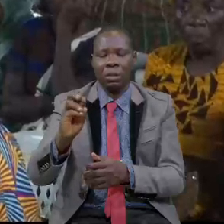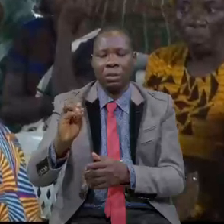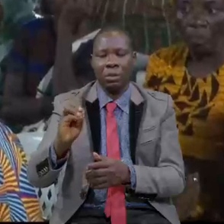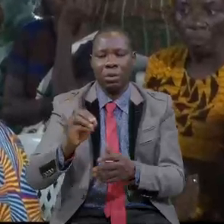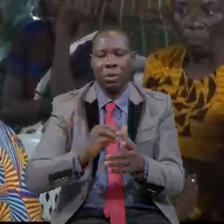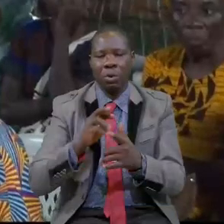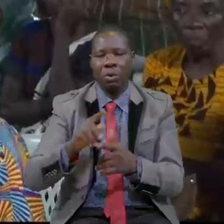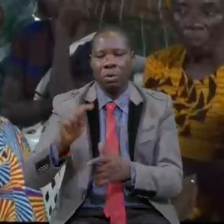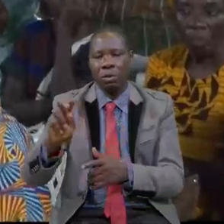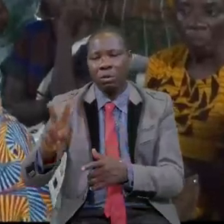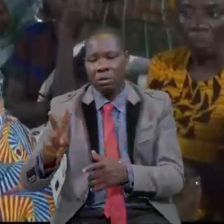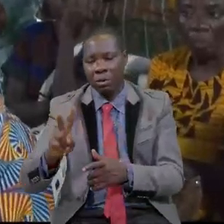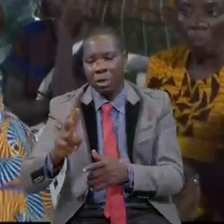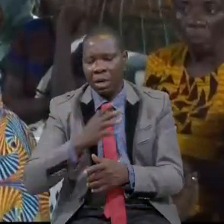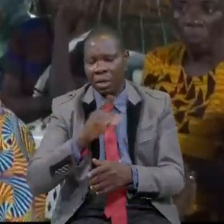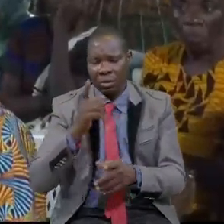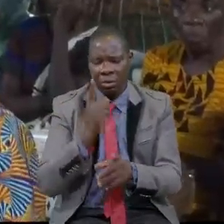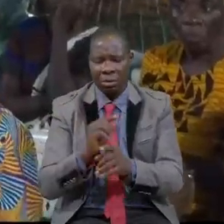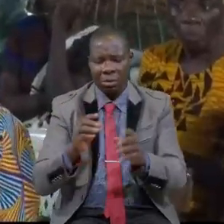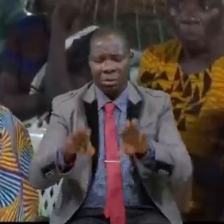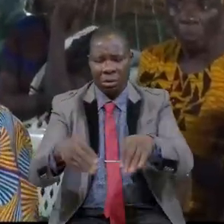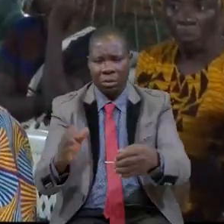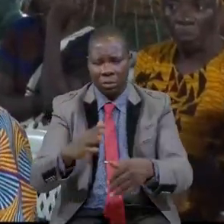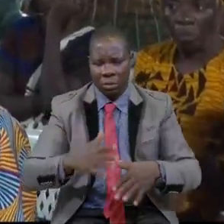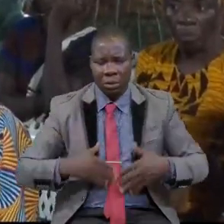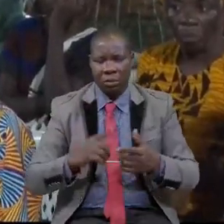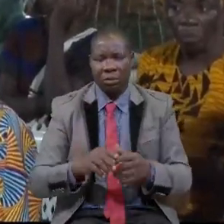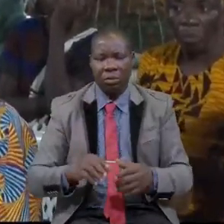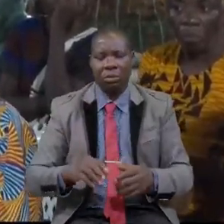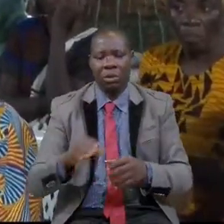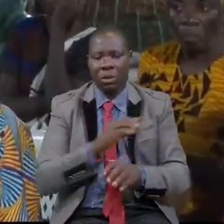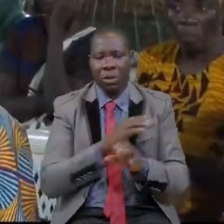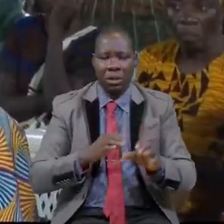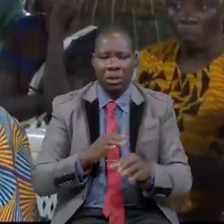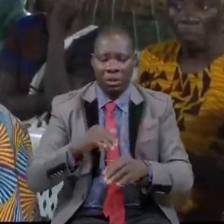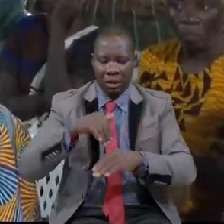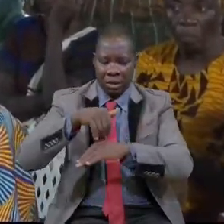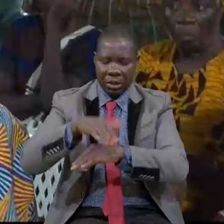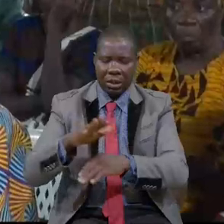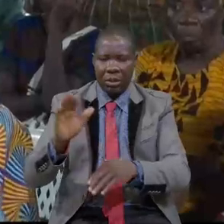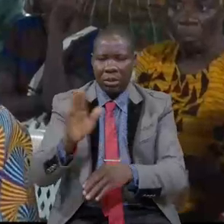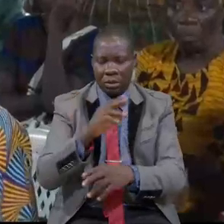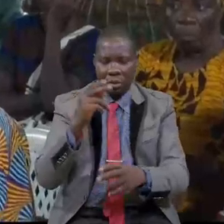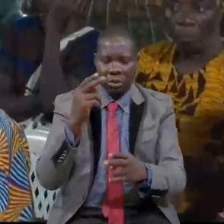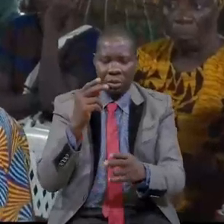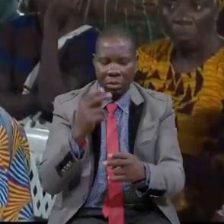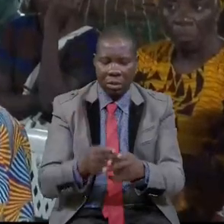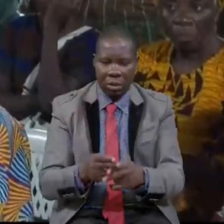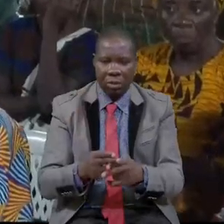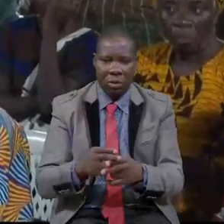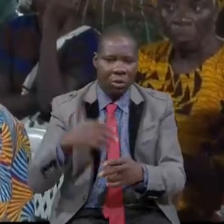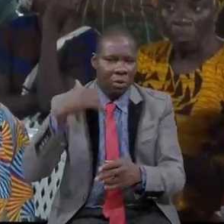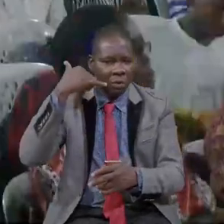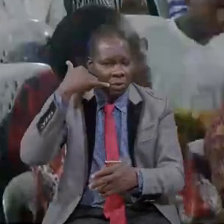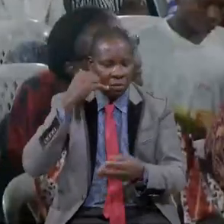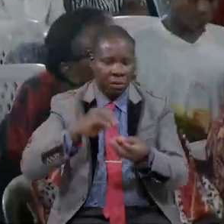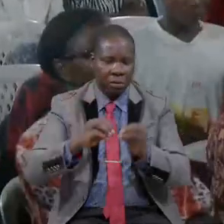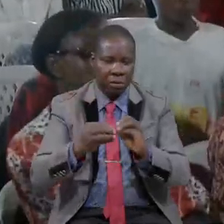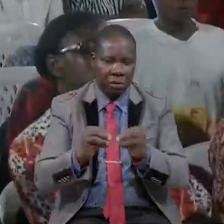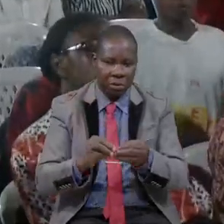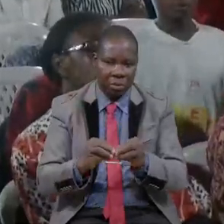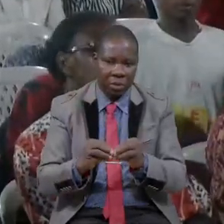name, your phone number, your location address via SMS or